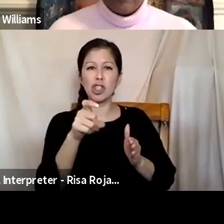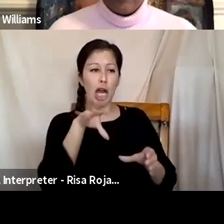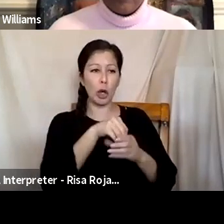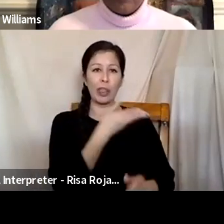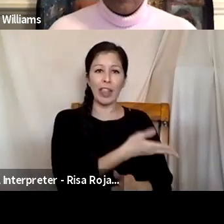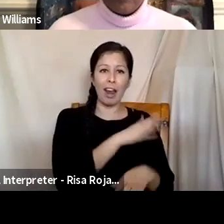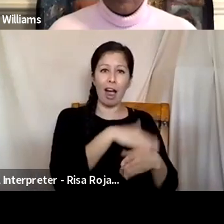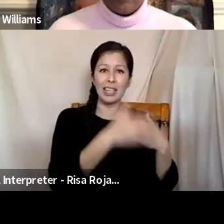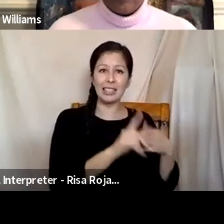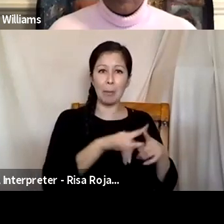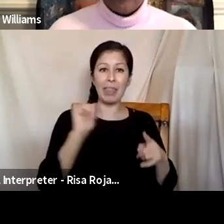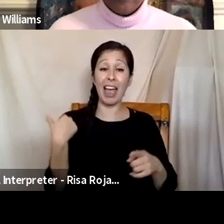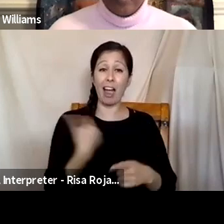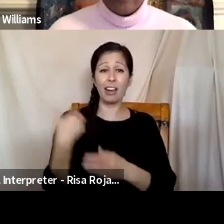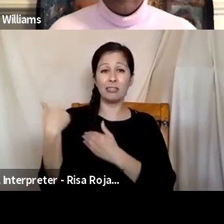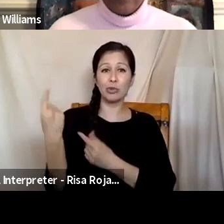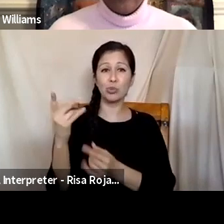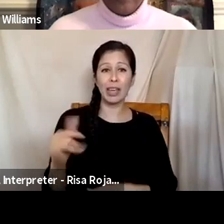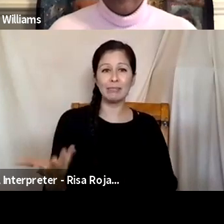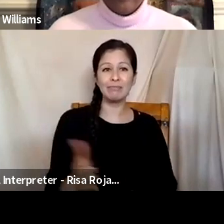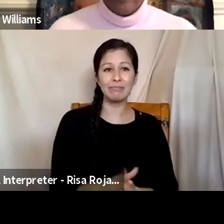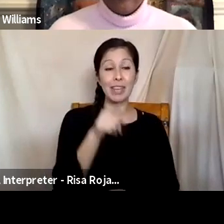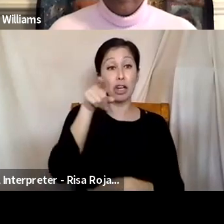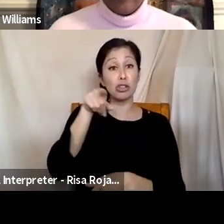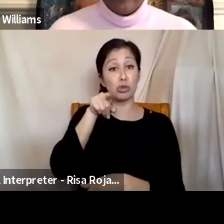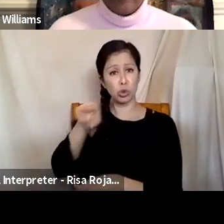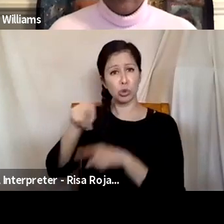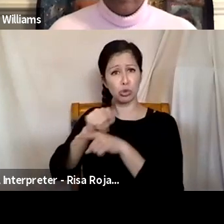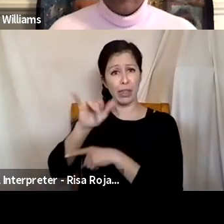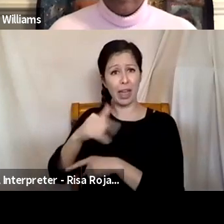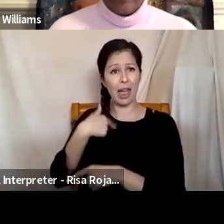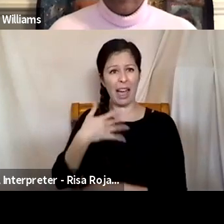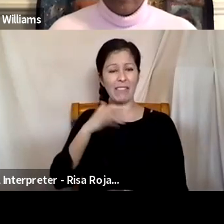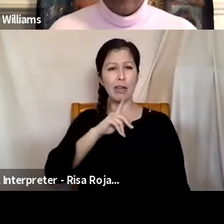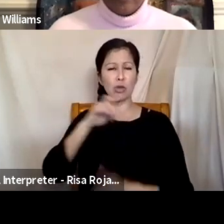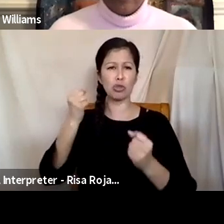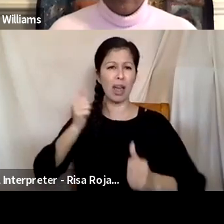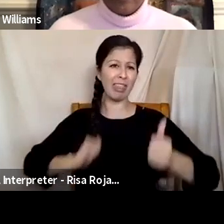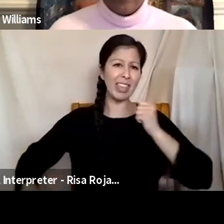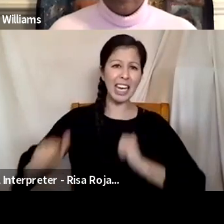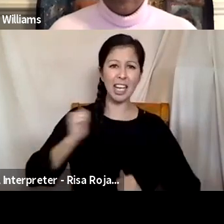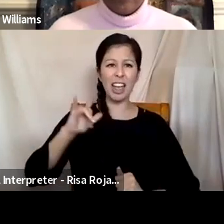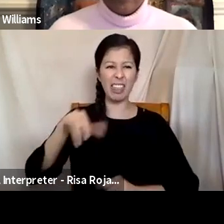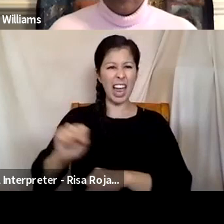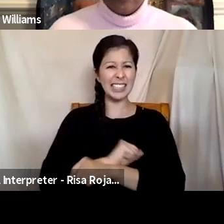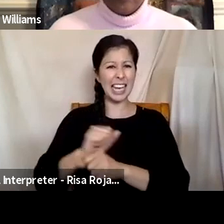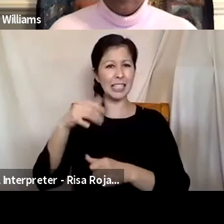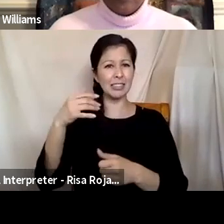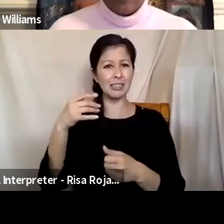but that's what we do. Yeah. And you trained in that. I feel like that's a really theatrical, that's a stage